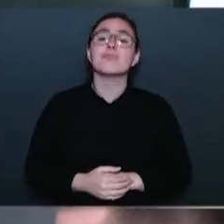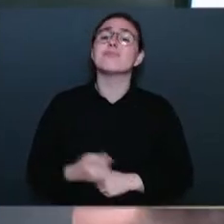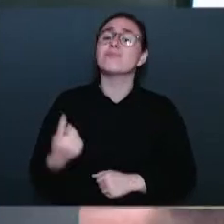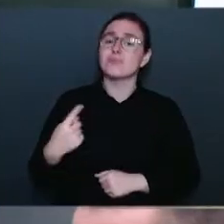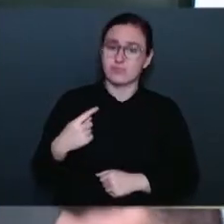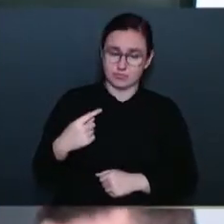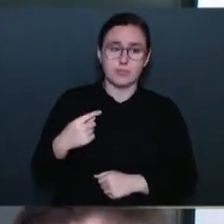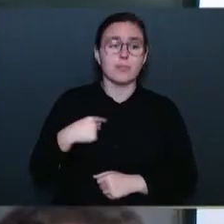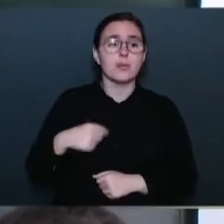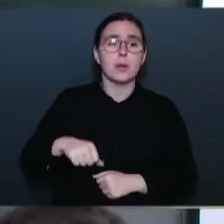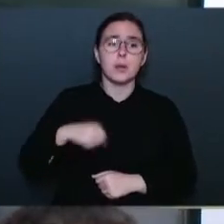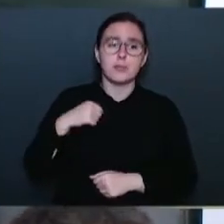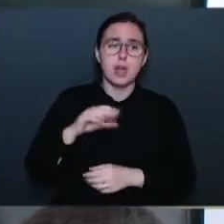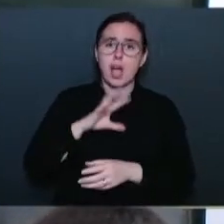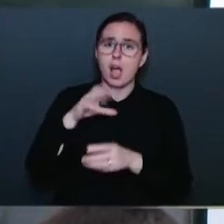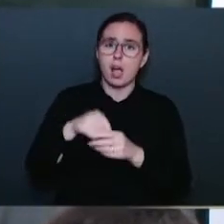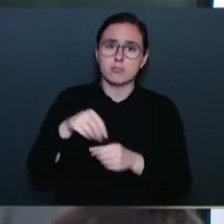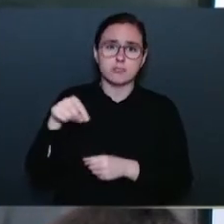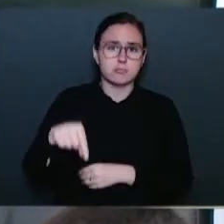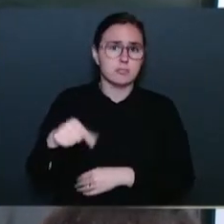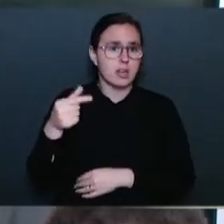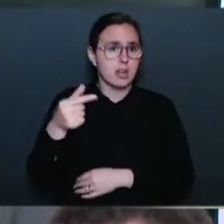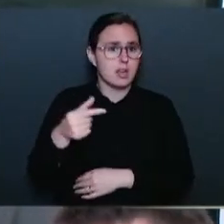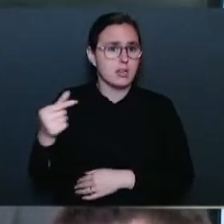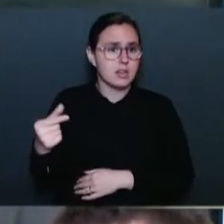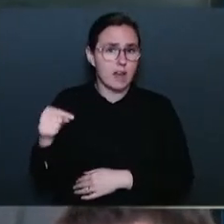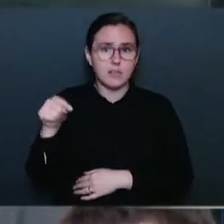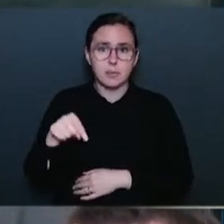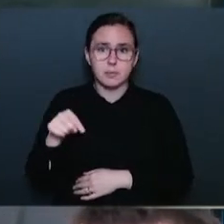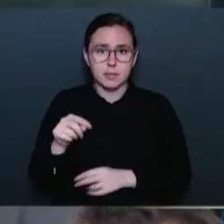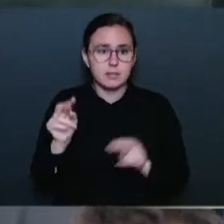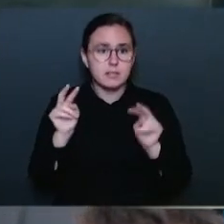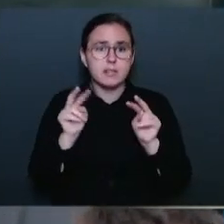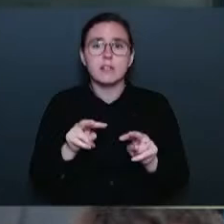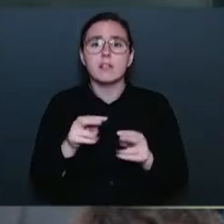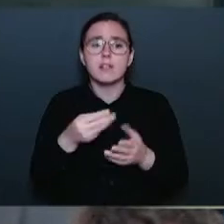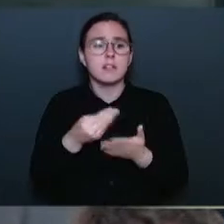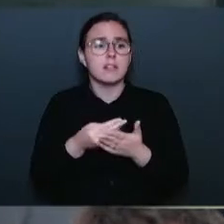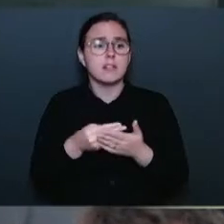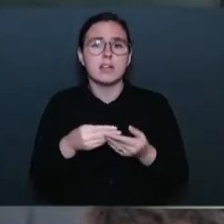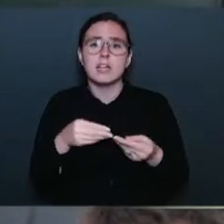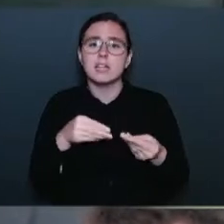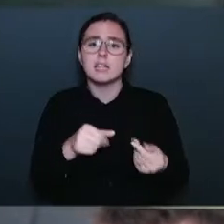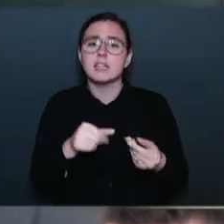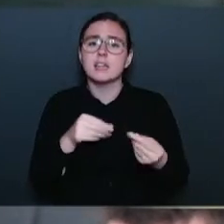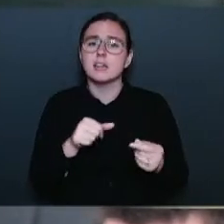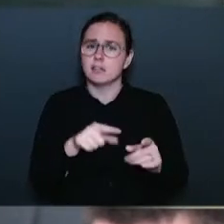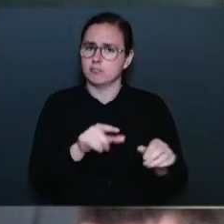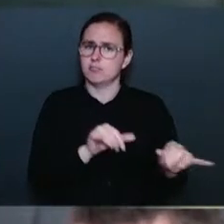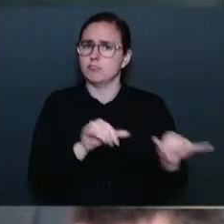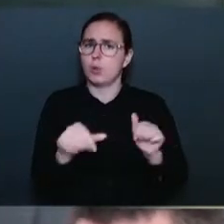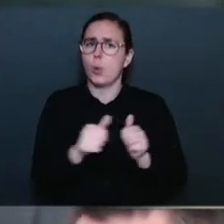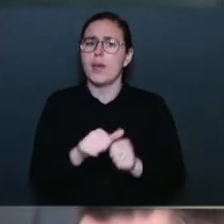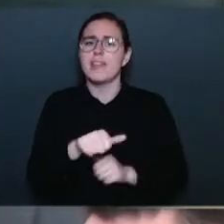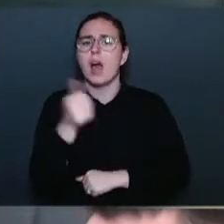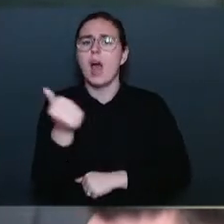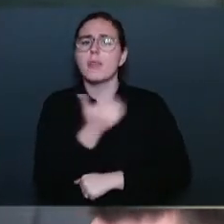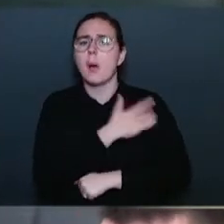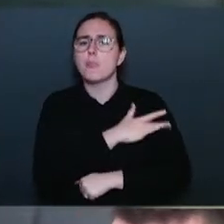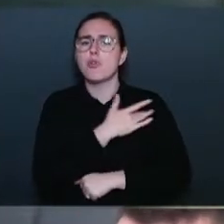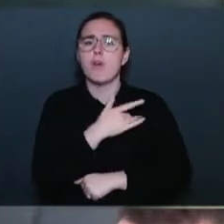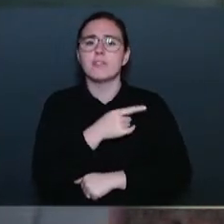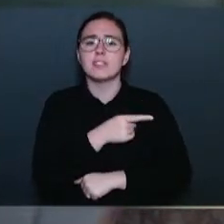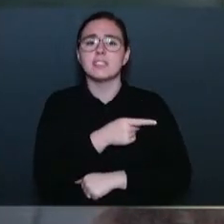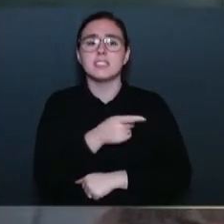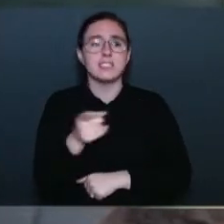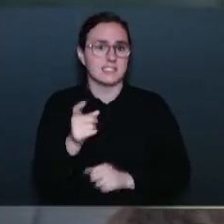understanding and Alliance that with the other provinces this has a lot of governments to fully benefit from the reasons it served